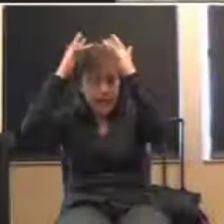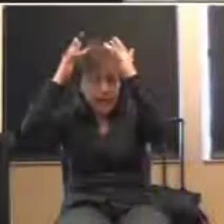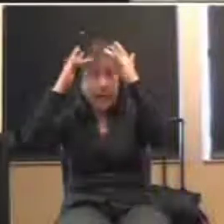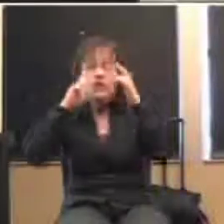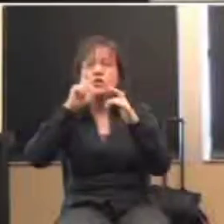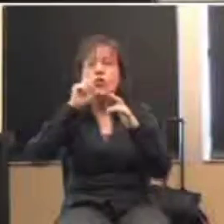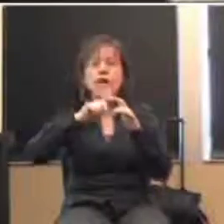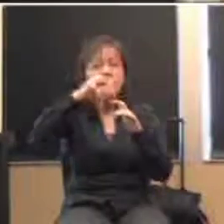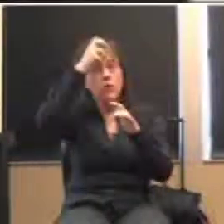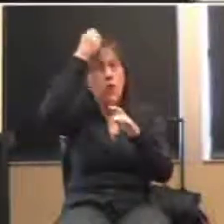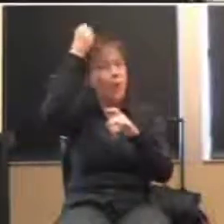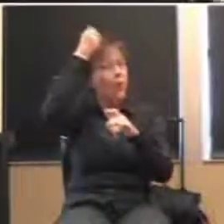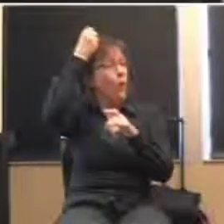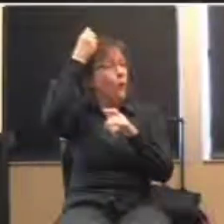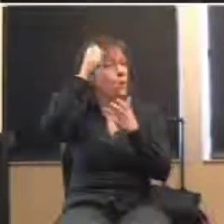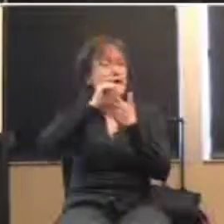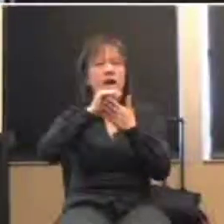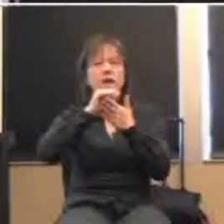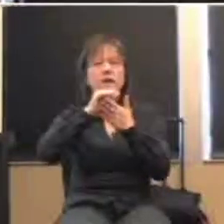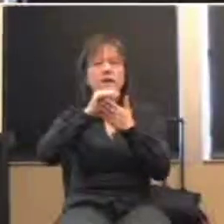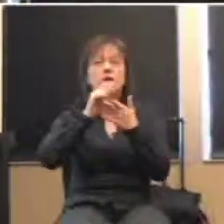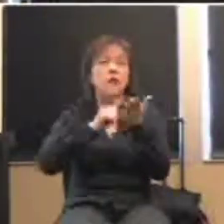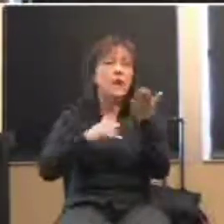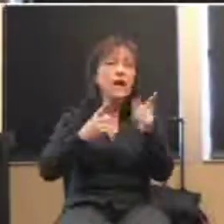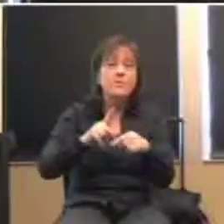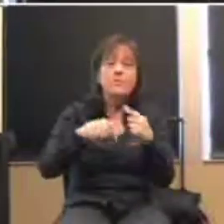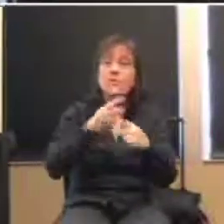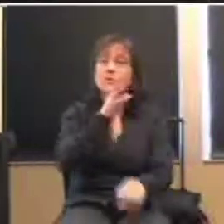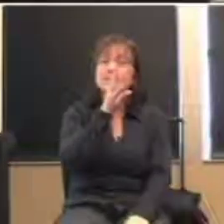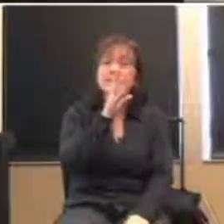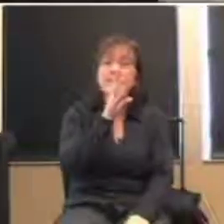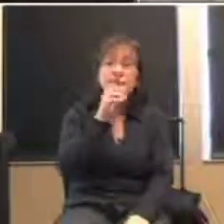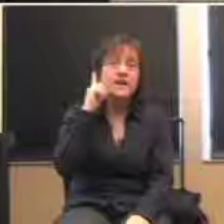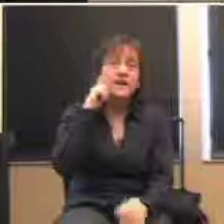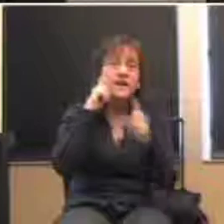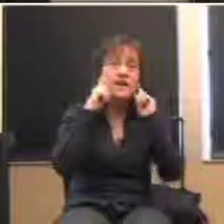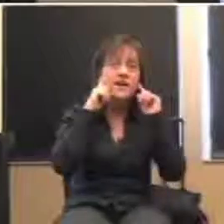that. What happens when we speak?